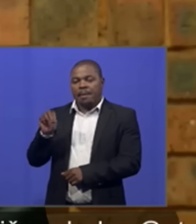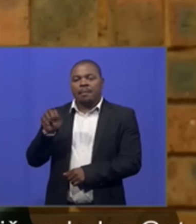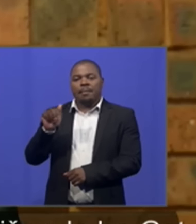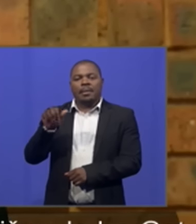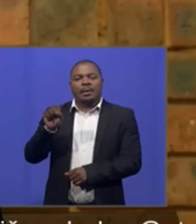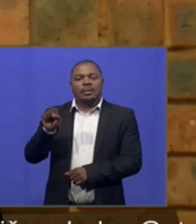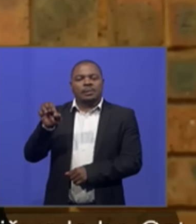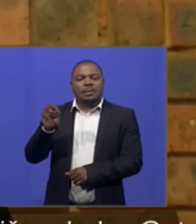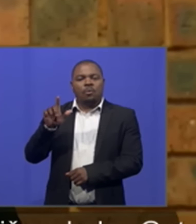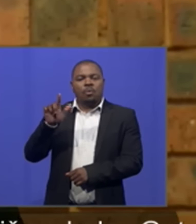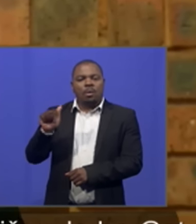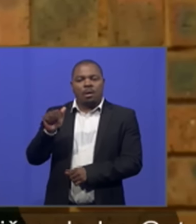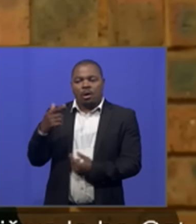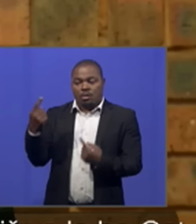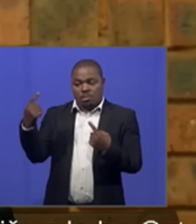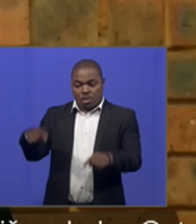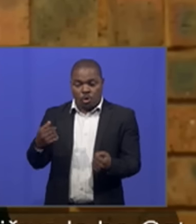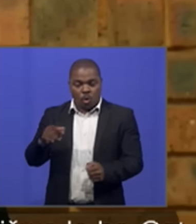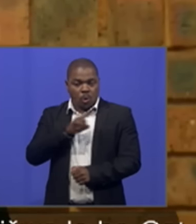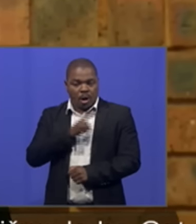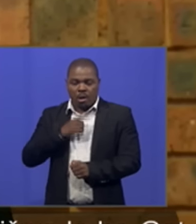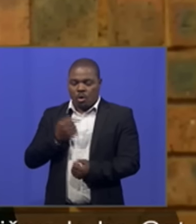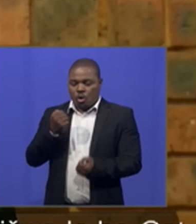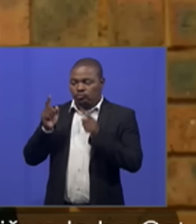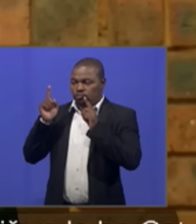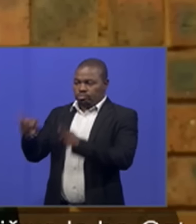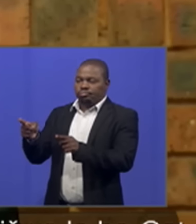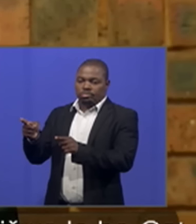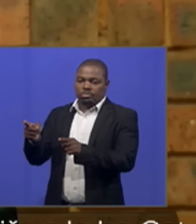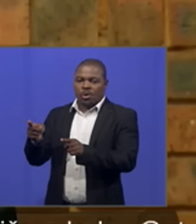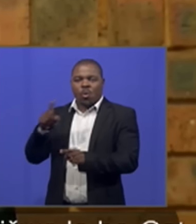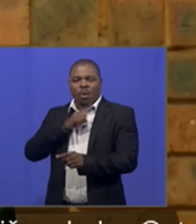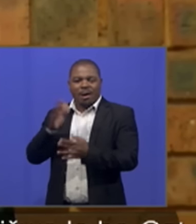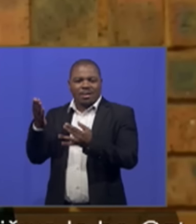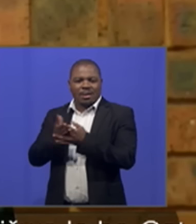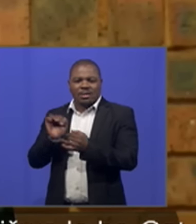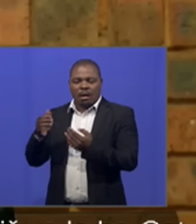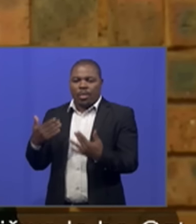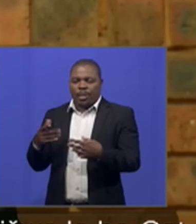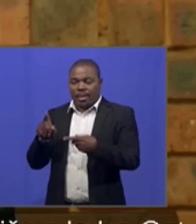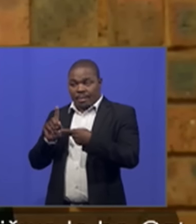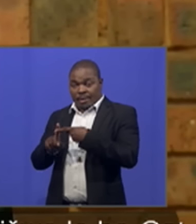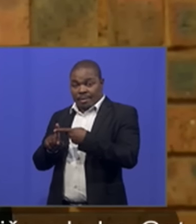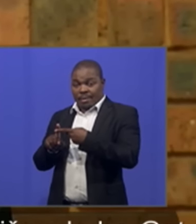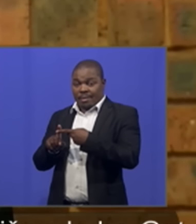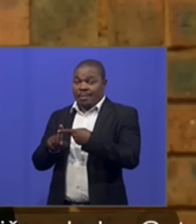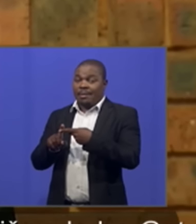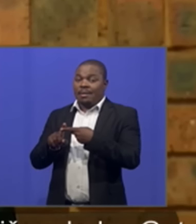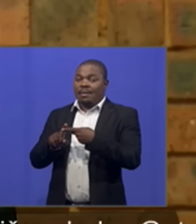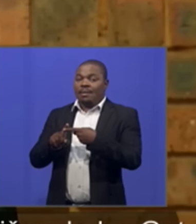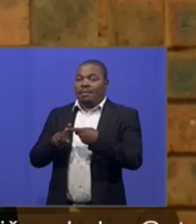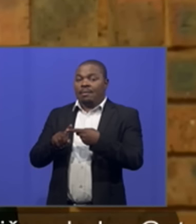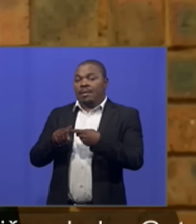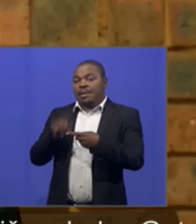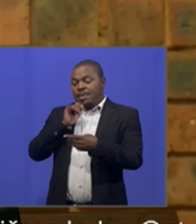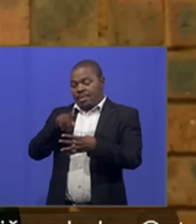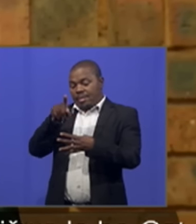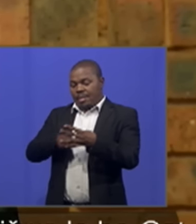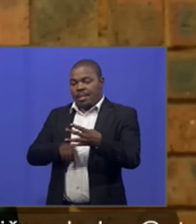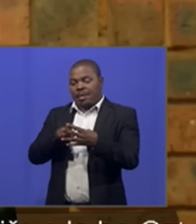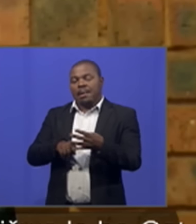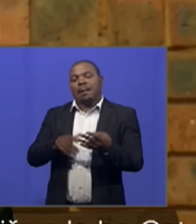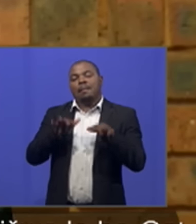way of a summons because of the nature of the charges that he is faced with, being 4 counts of the